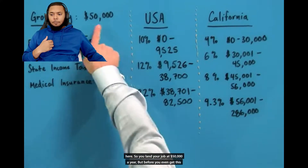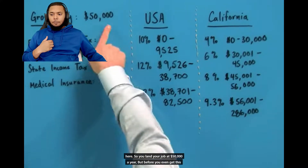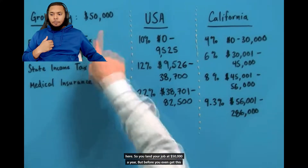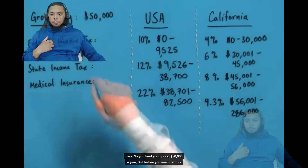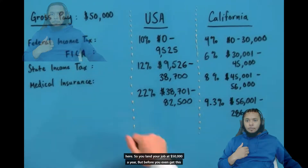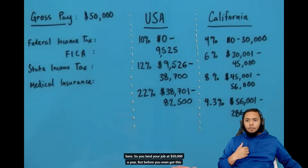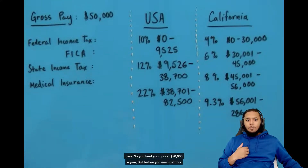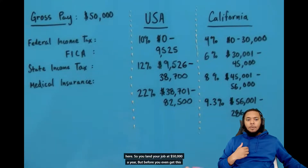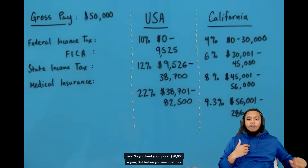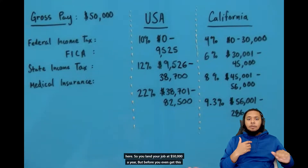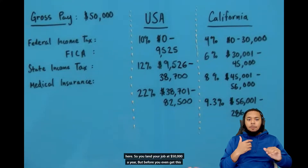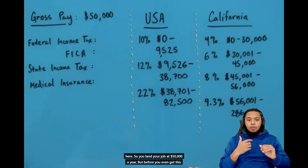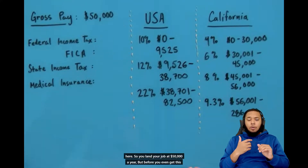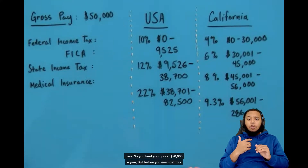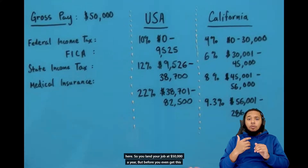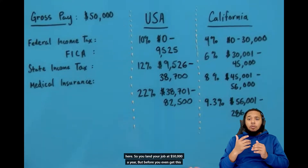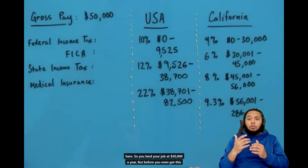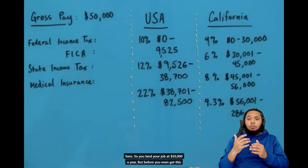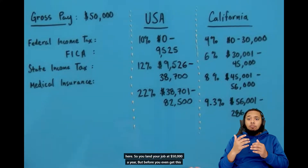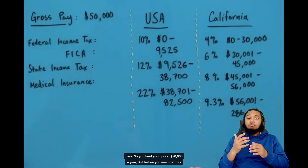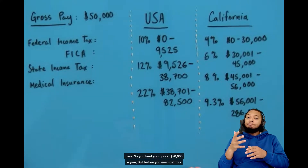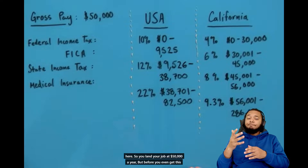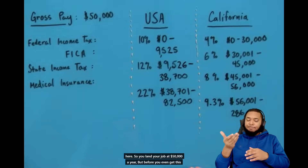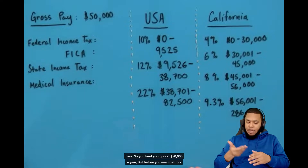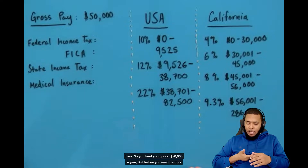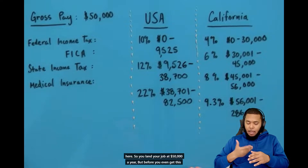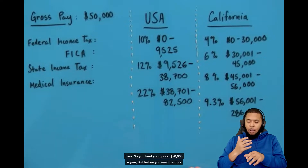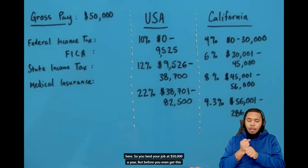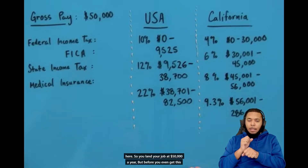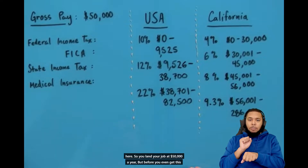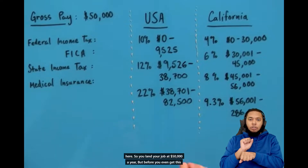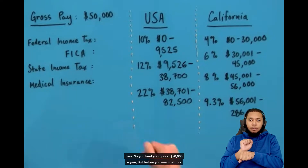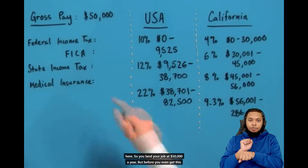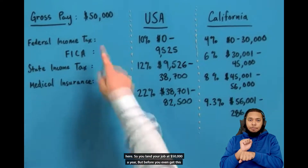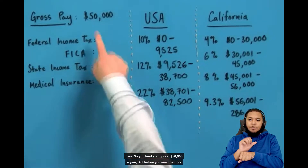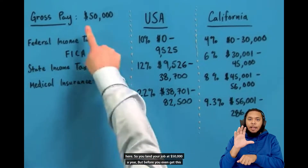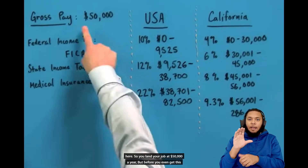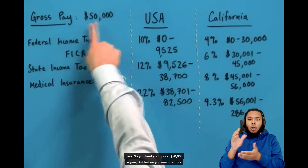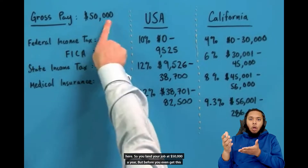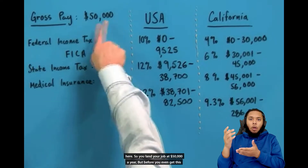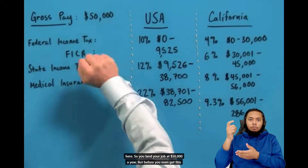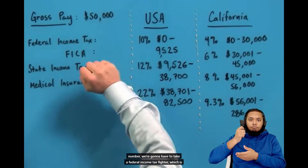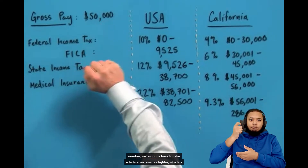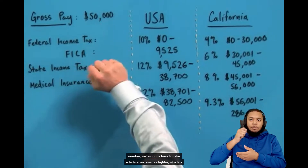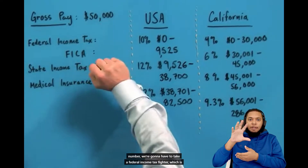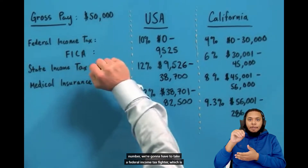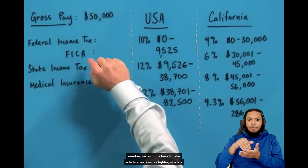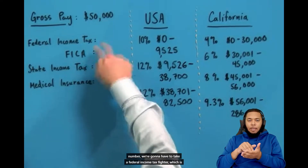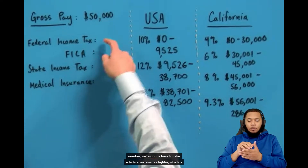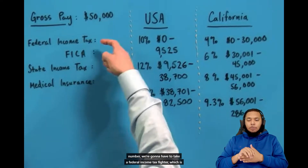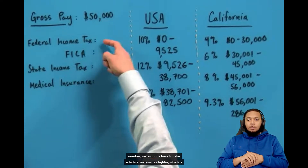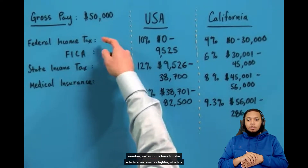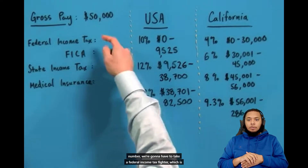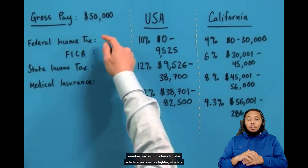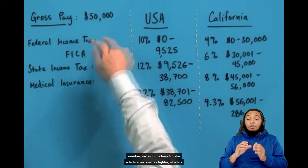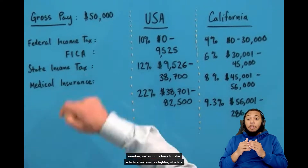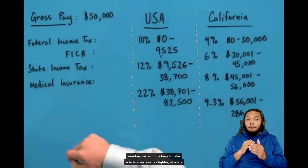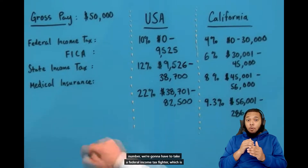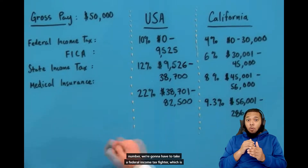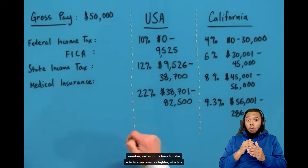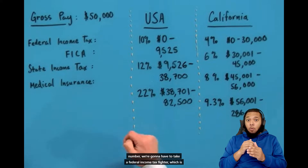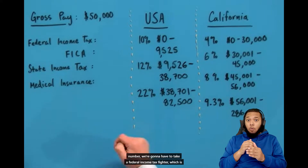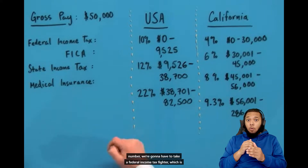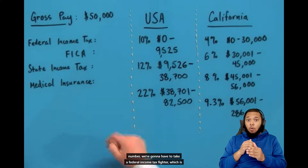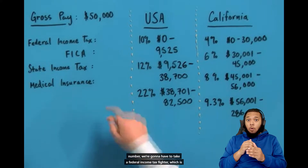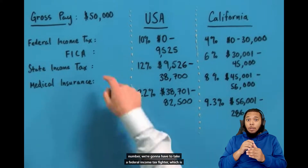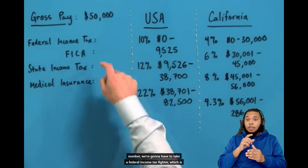So you land your job at $50,000 a year. But before you even get this number, we're going to have to take out federal